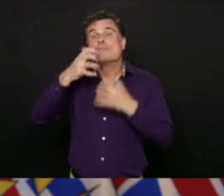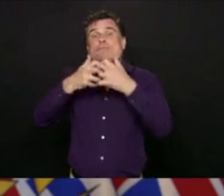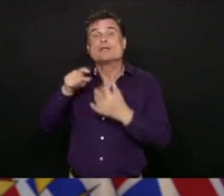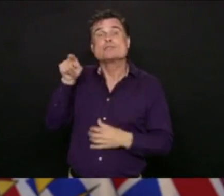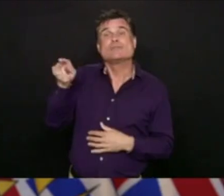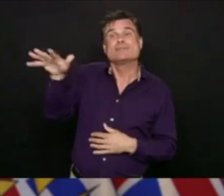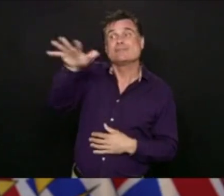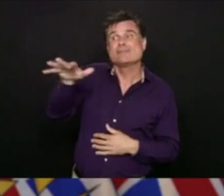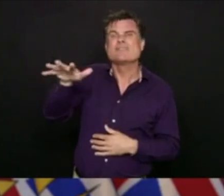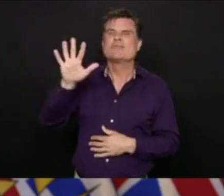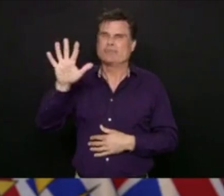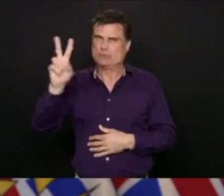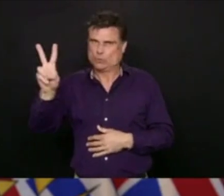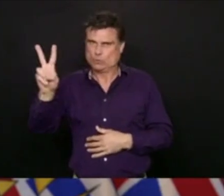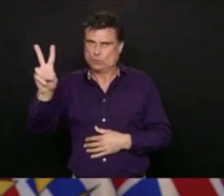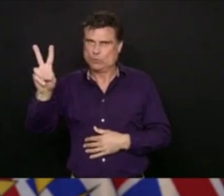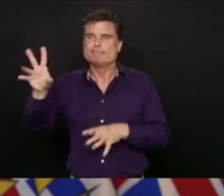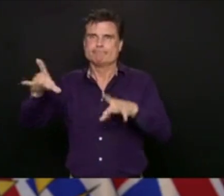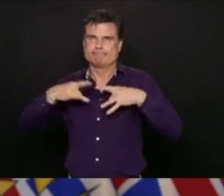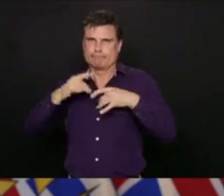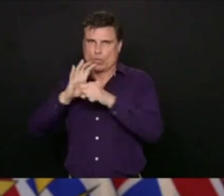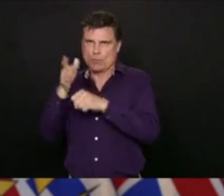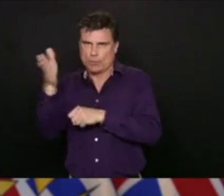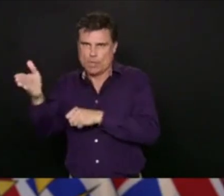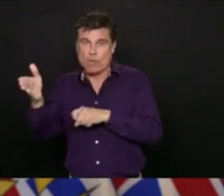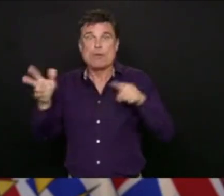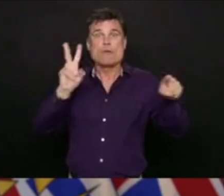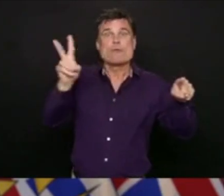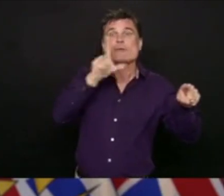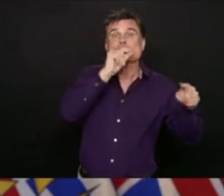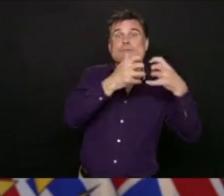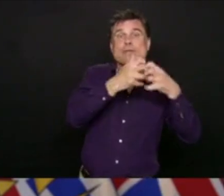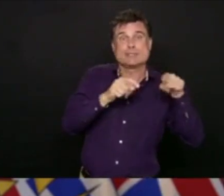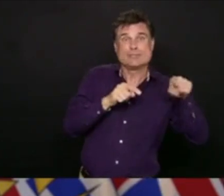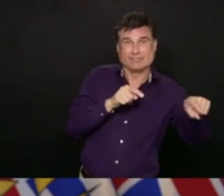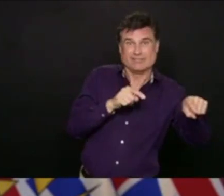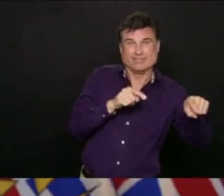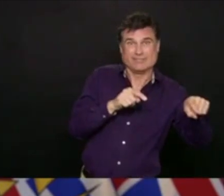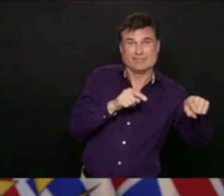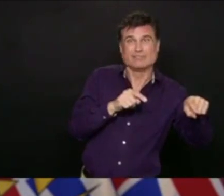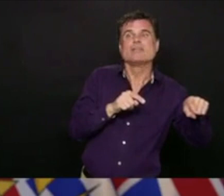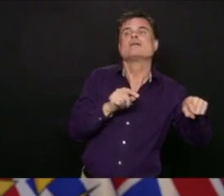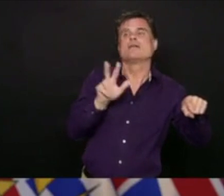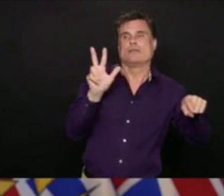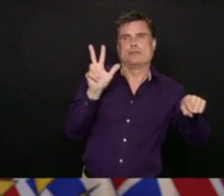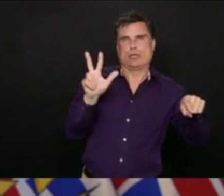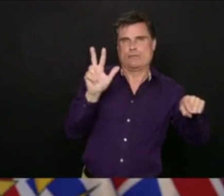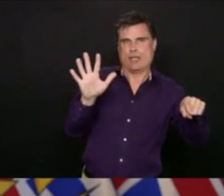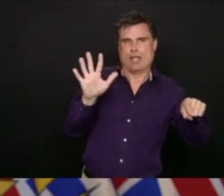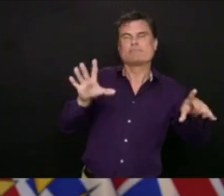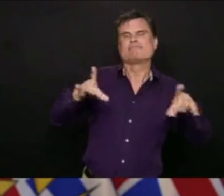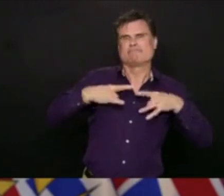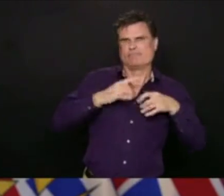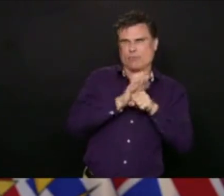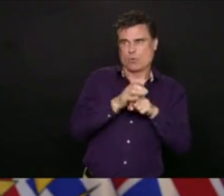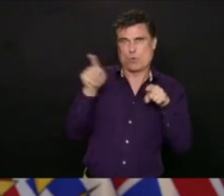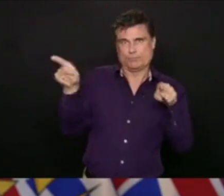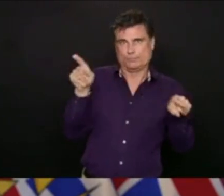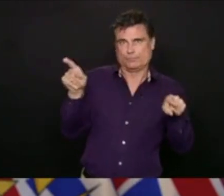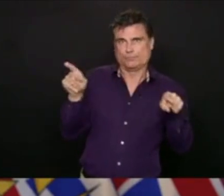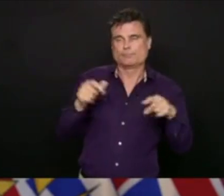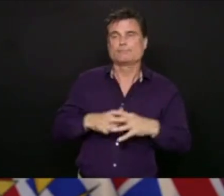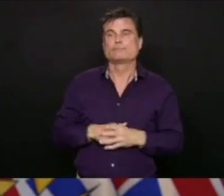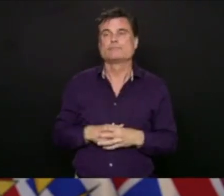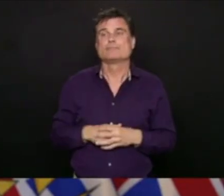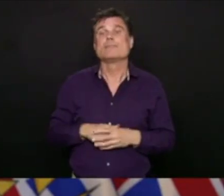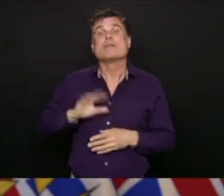Poultry outbreak. In addition, we have 120 people now associated with the Federal Correctional Facility in